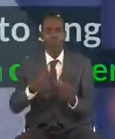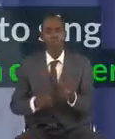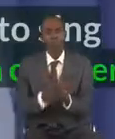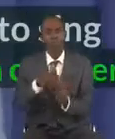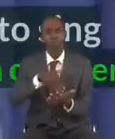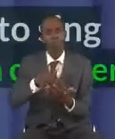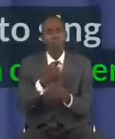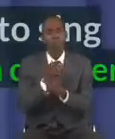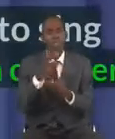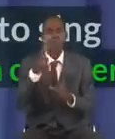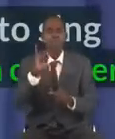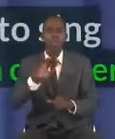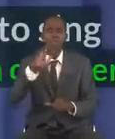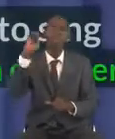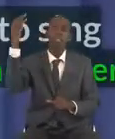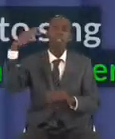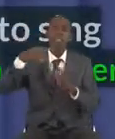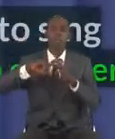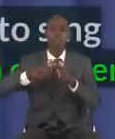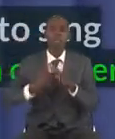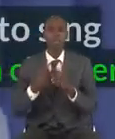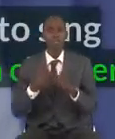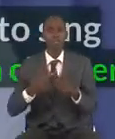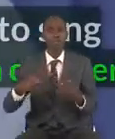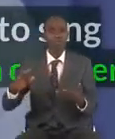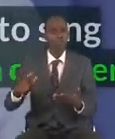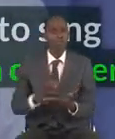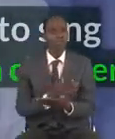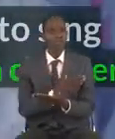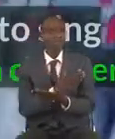grace. Begin to see.